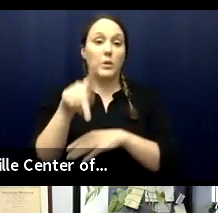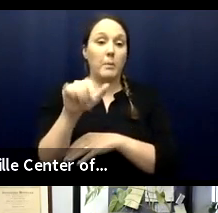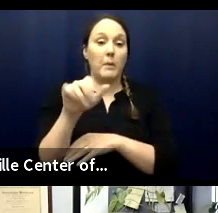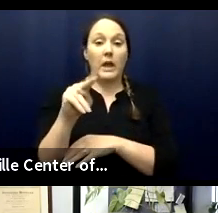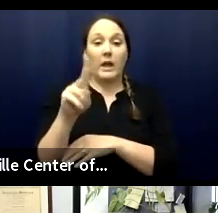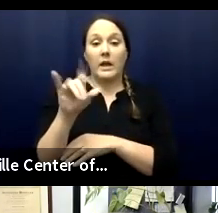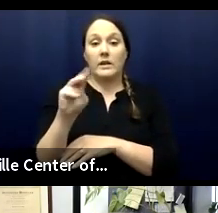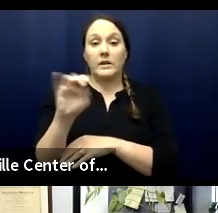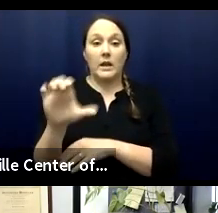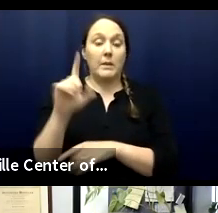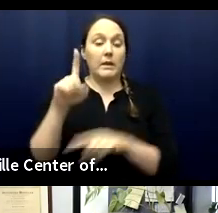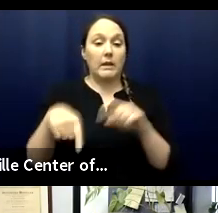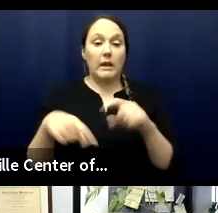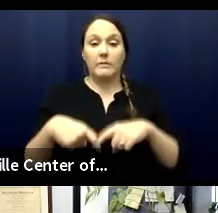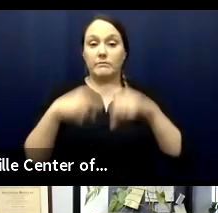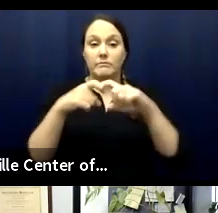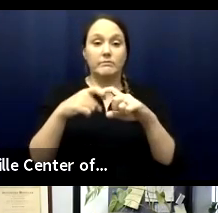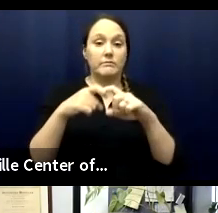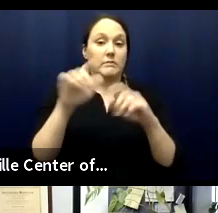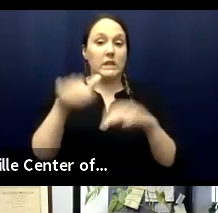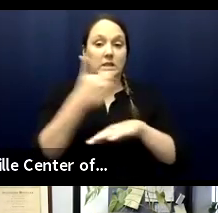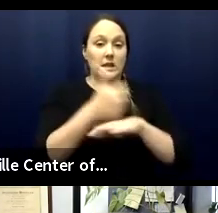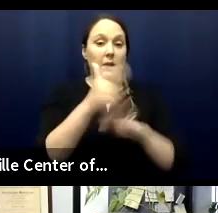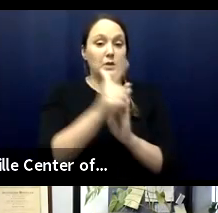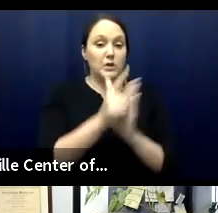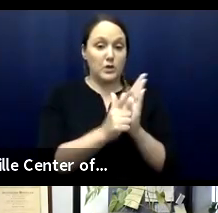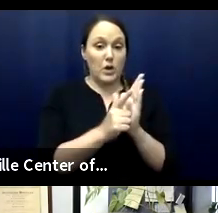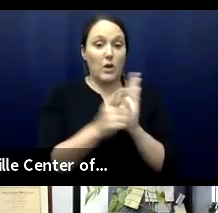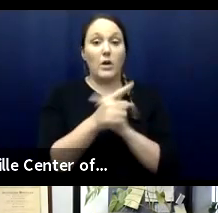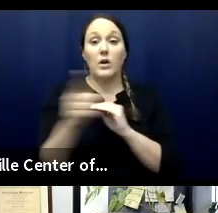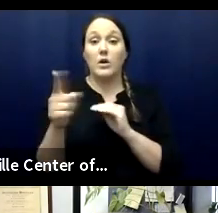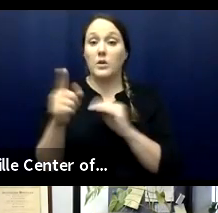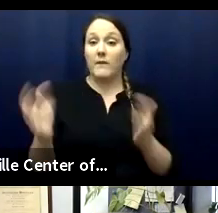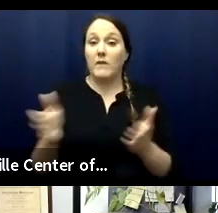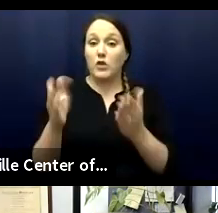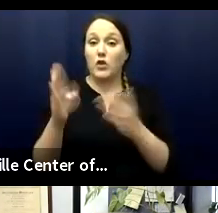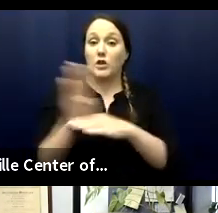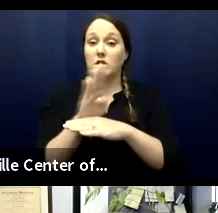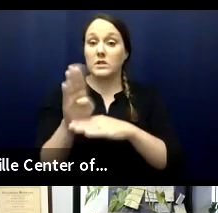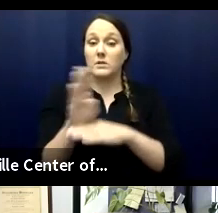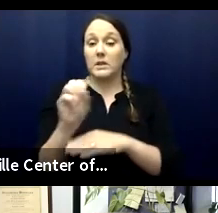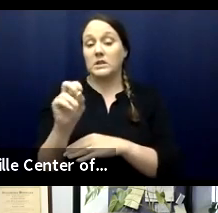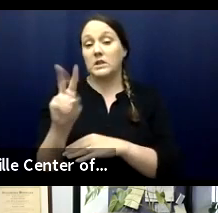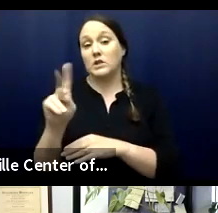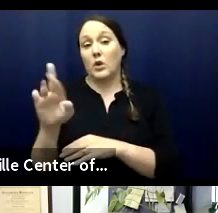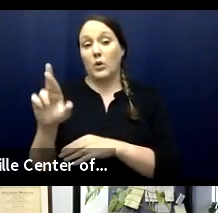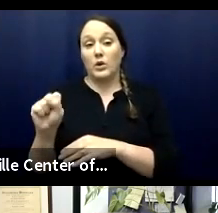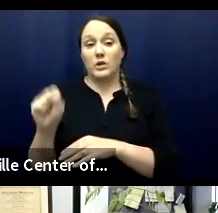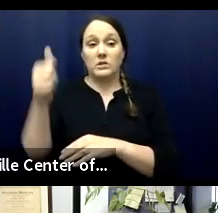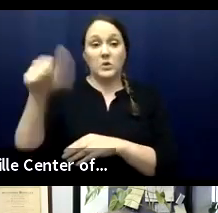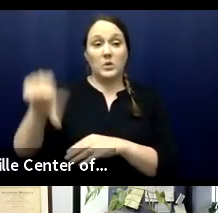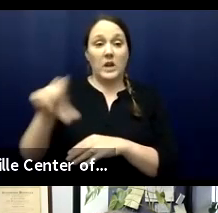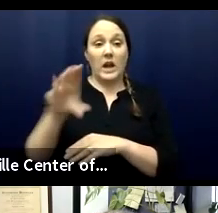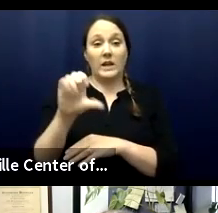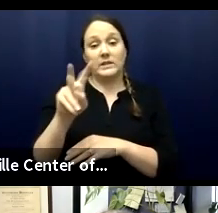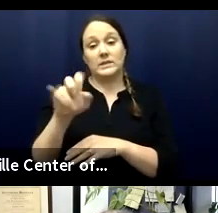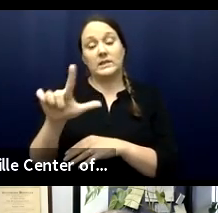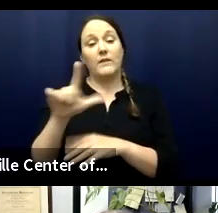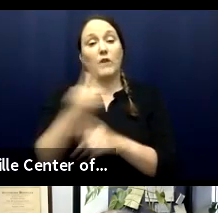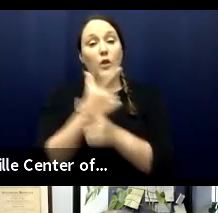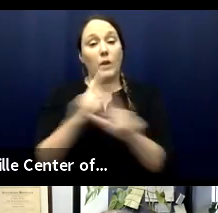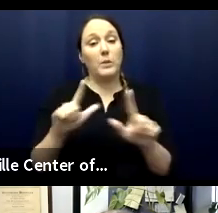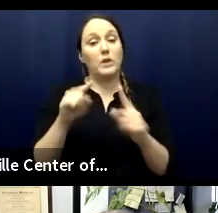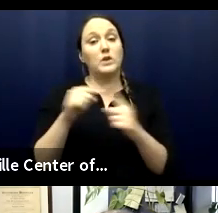suspend established law. You have encouraged and emboldened business owners in this community to deny civil liberties to those who do